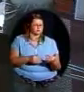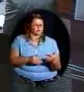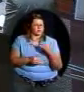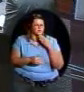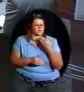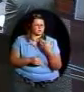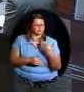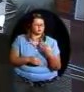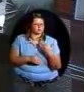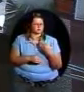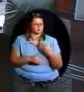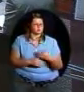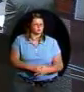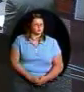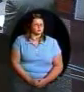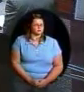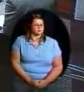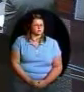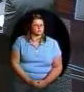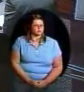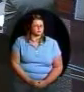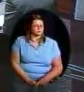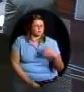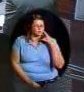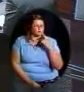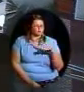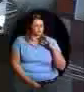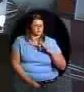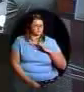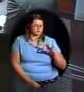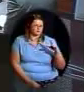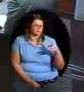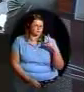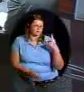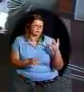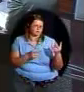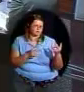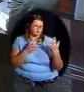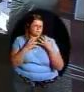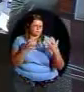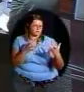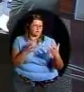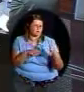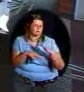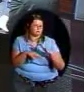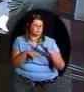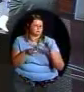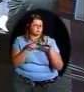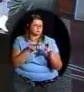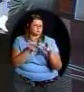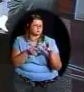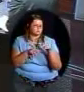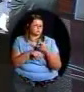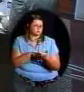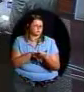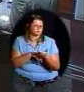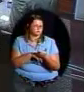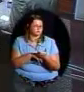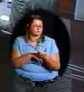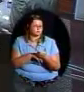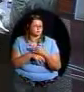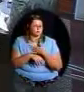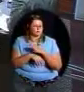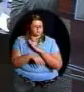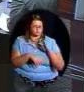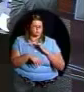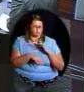Thank you. Well, for the benefit of the viewing audience, what we're doing here is we're looking at some board policies that are going